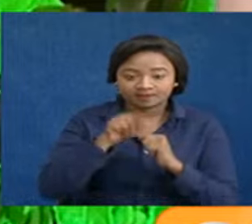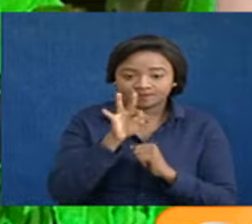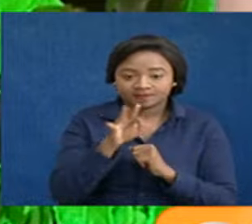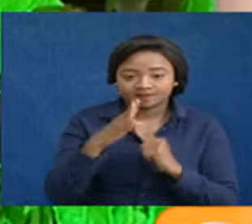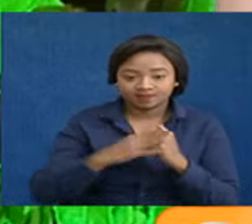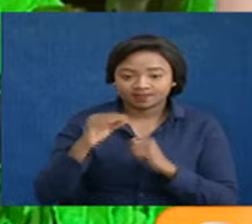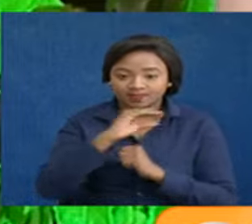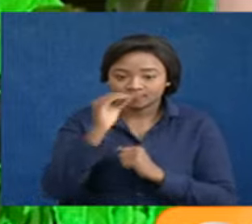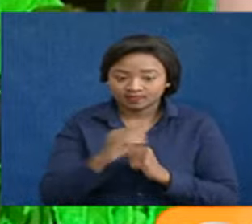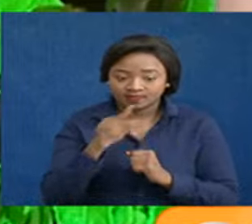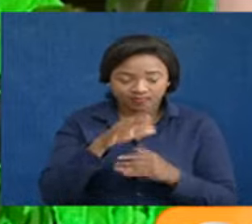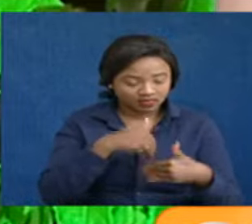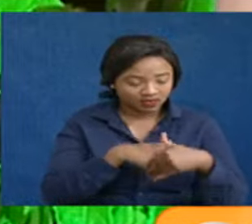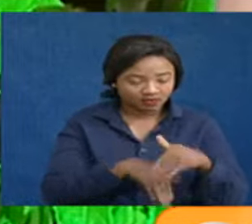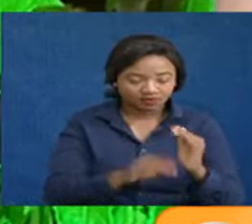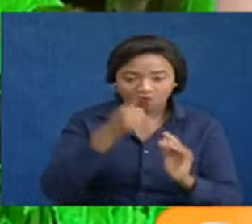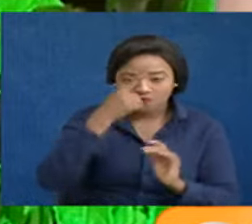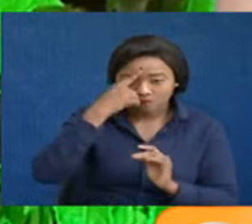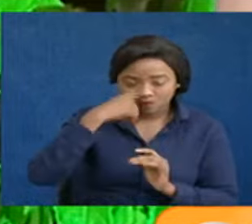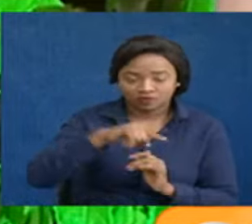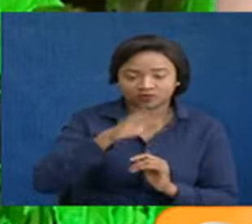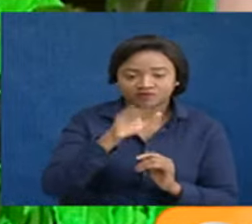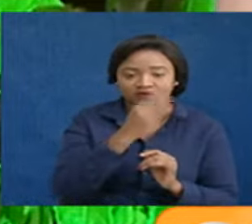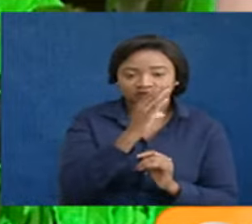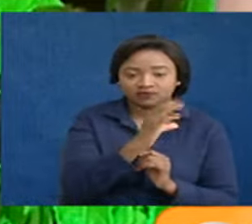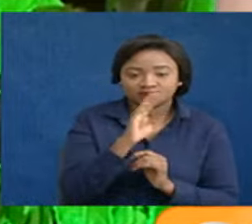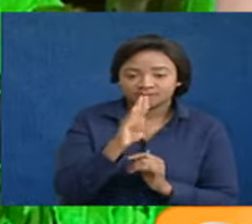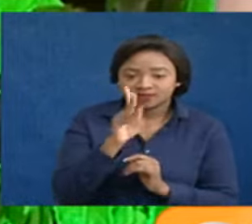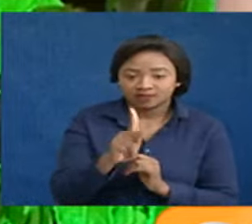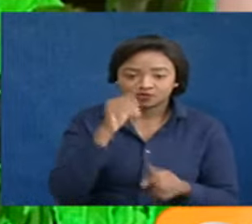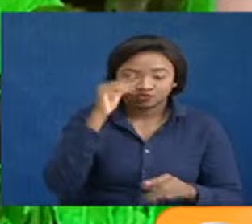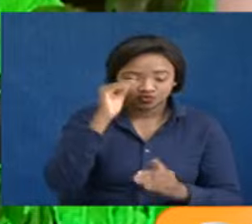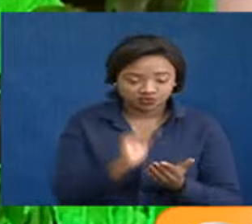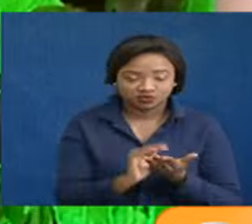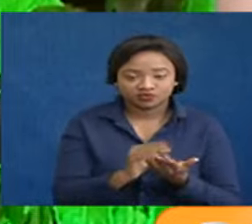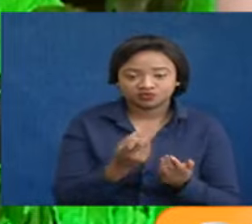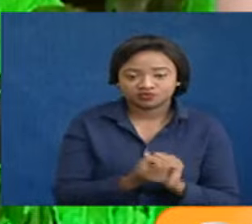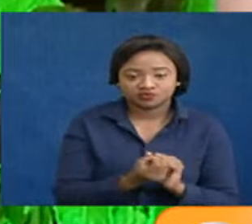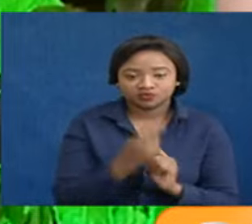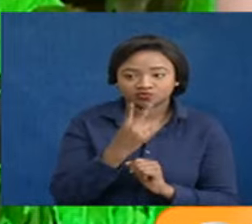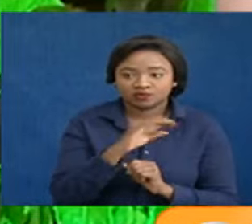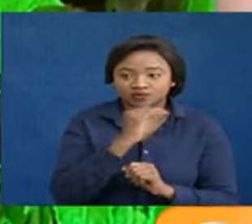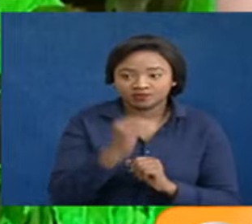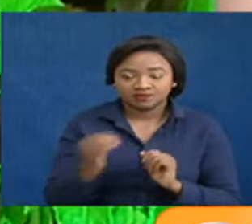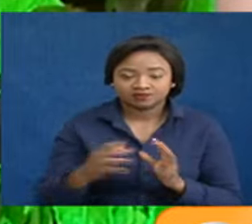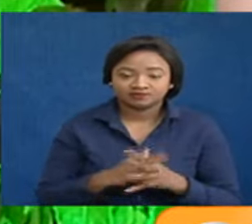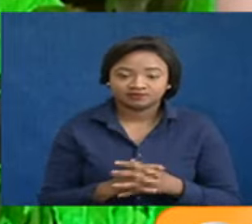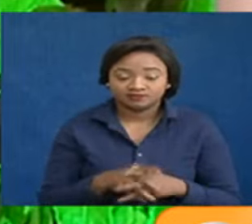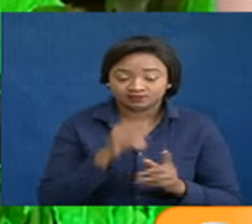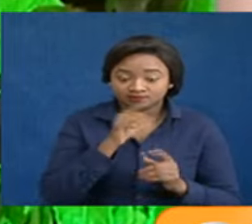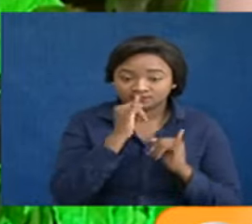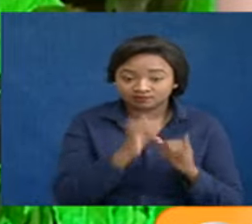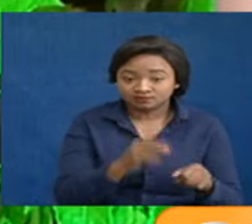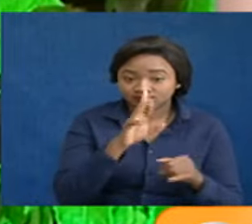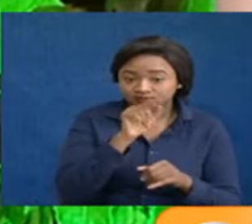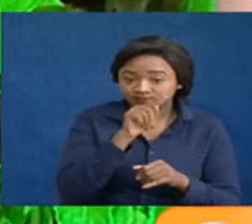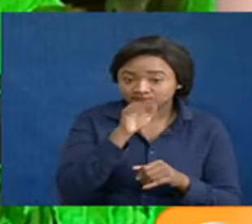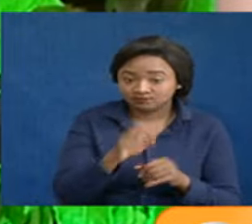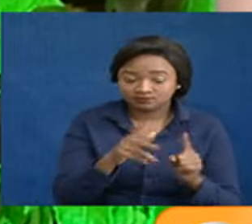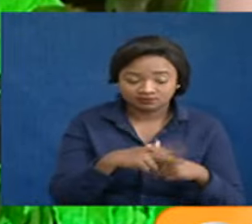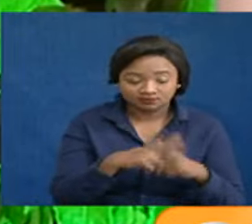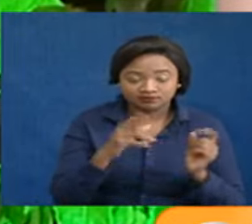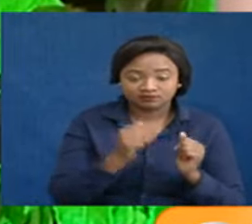CBK Monetary Policy Committee's decision to cut the base lending rate to 12%. The new rate, which takes effect from the 18th